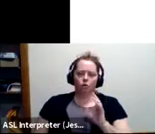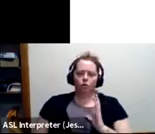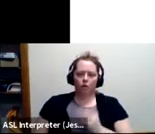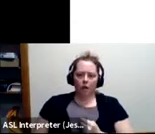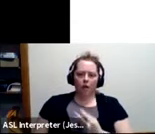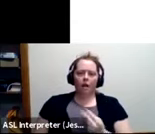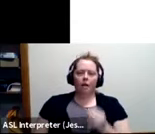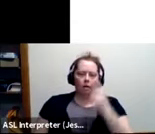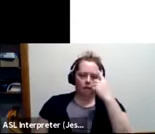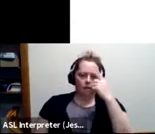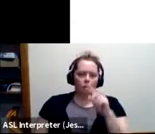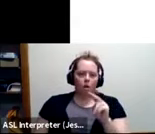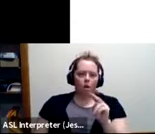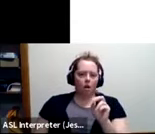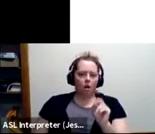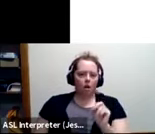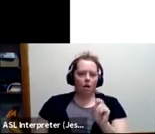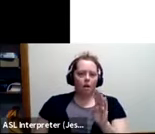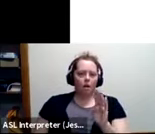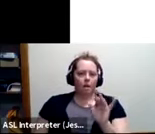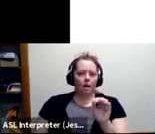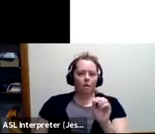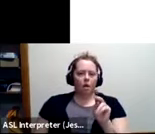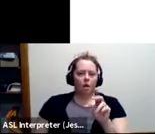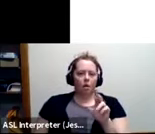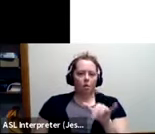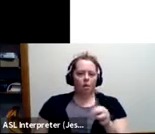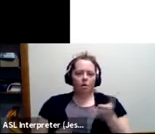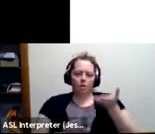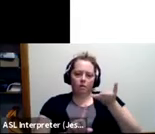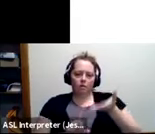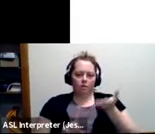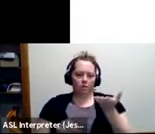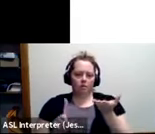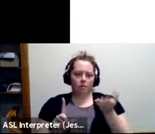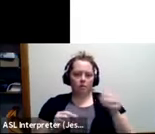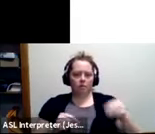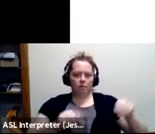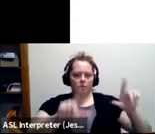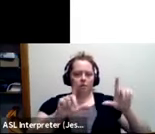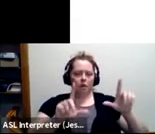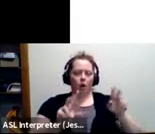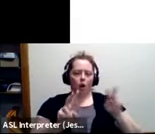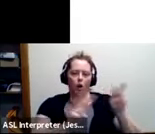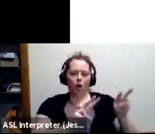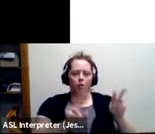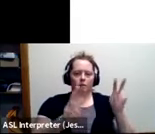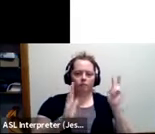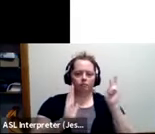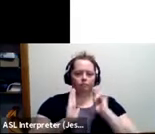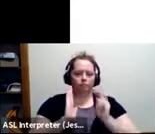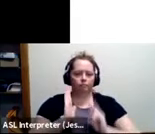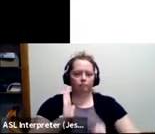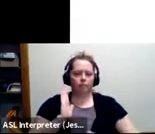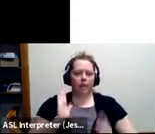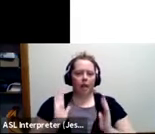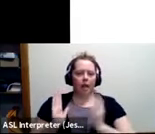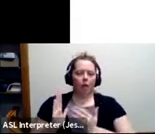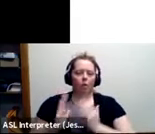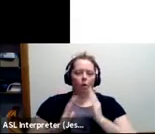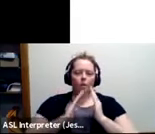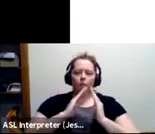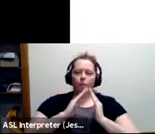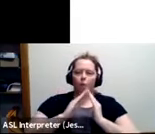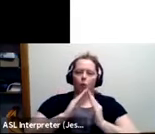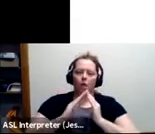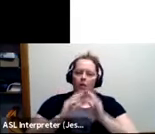Next slide. So here's just, some regular community agreements. Please take a moment to read through those.